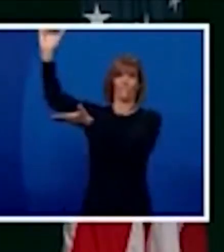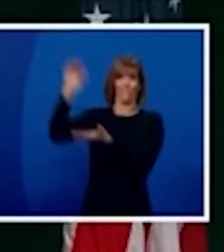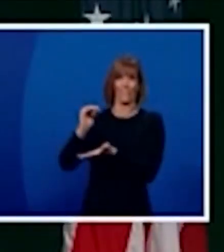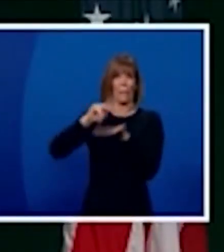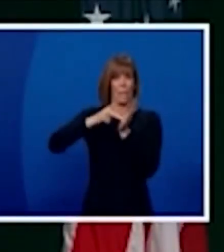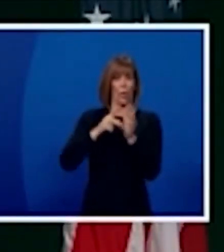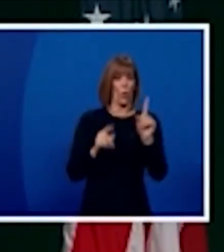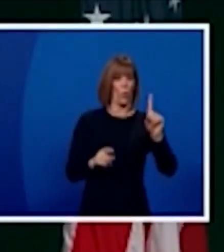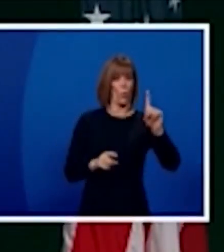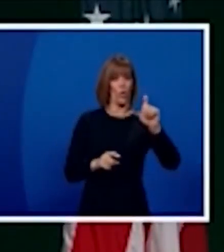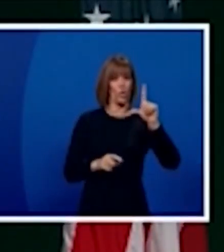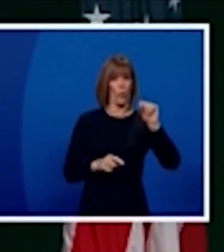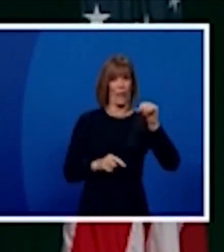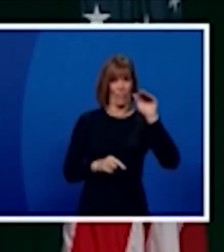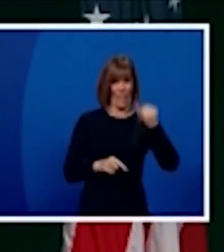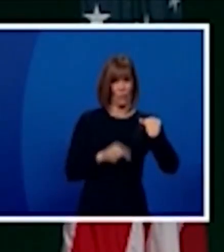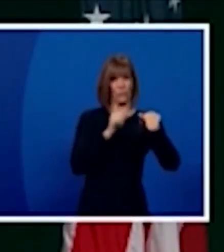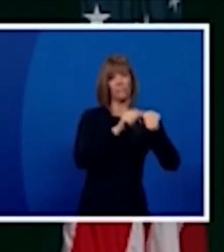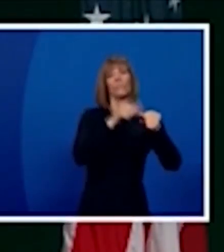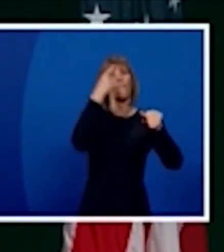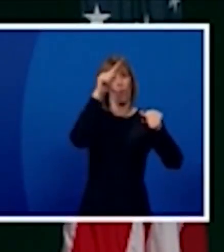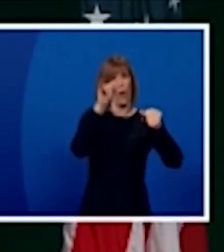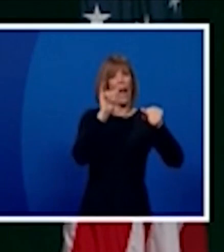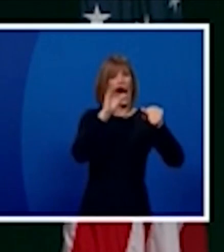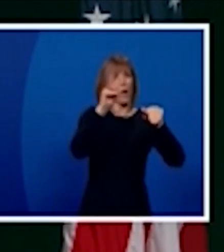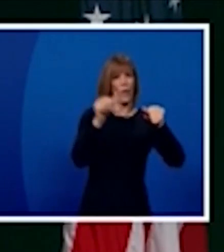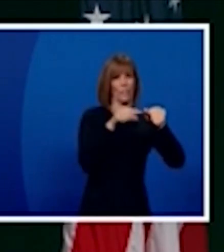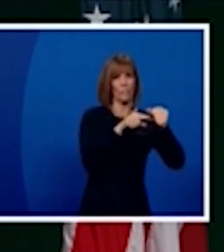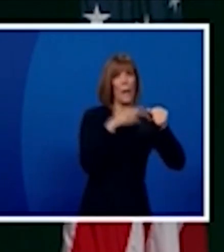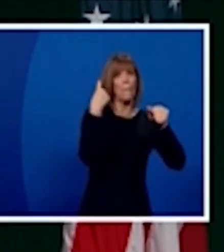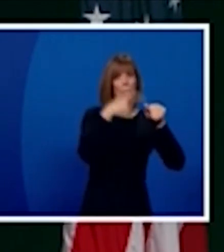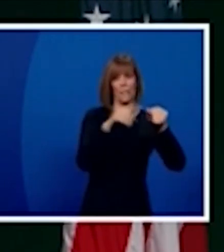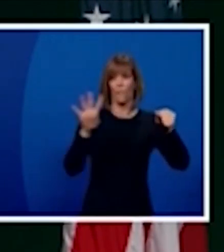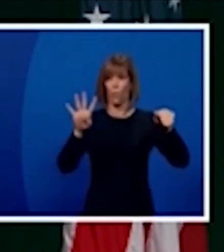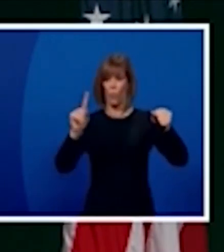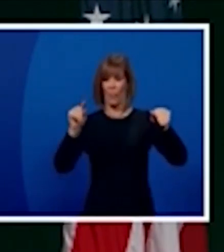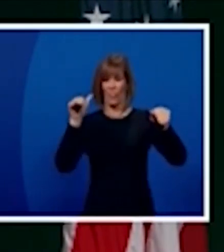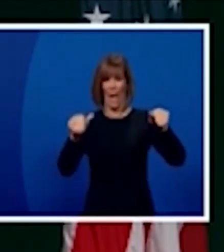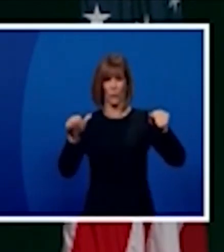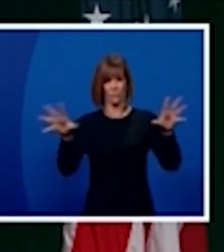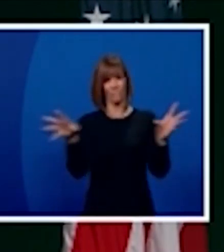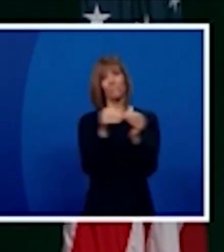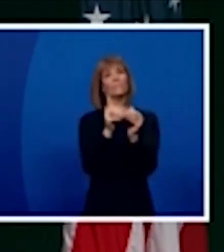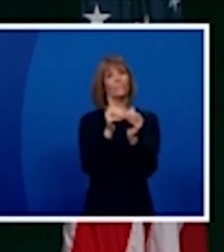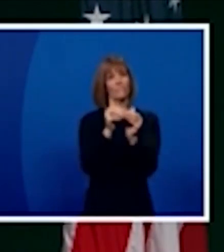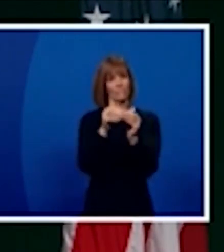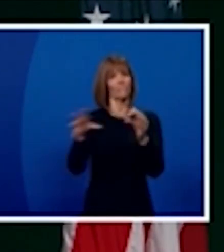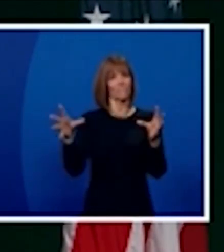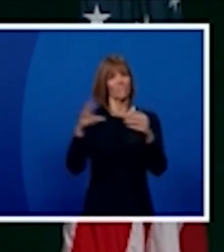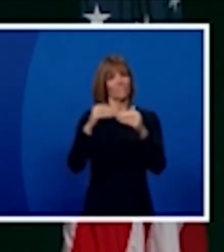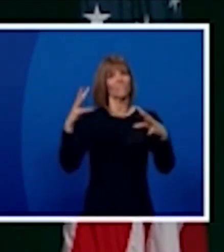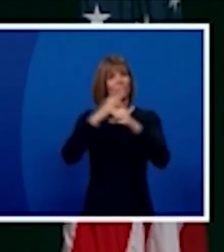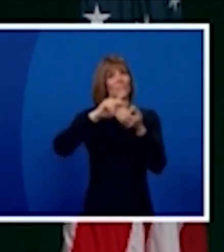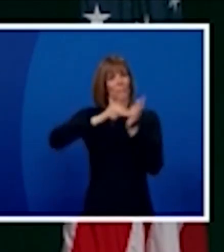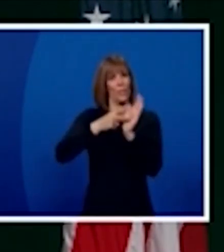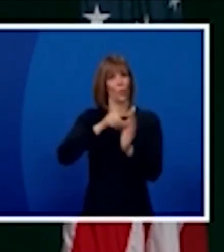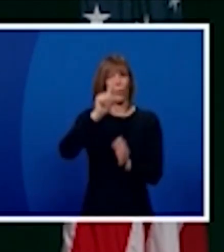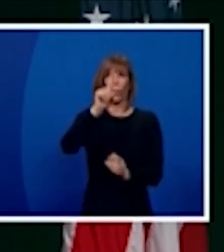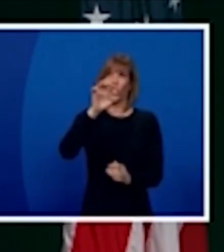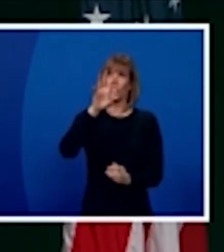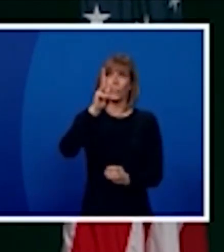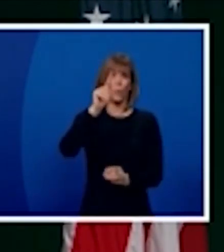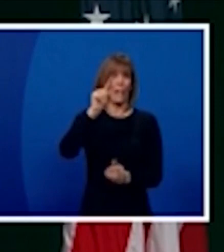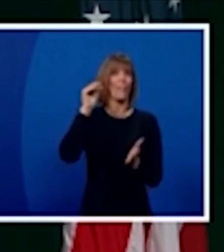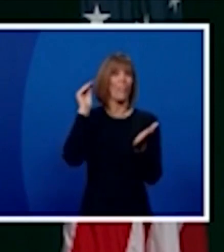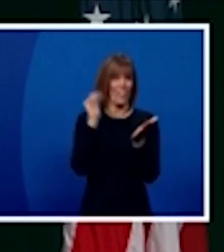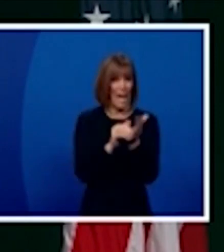nearly 120,000 doses for the state and another 41,000 for Iowa's retail pharmacy partners,